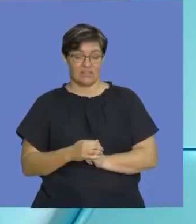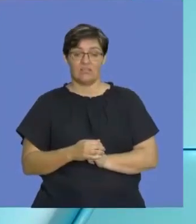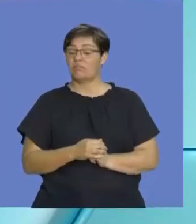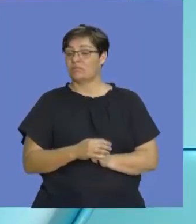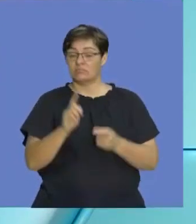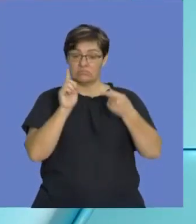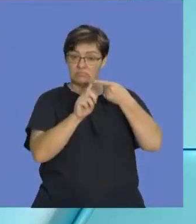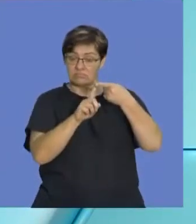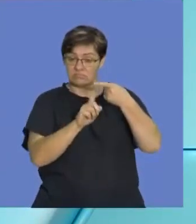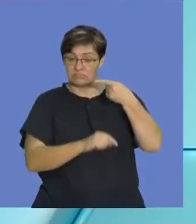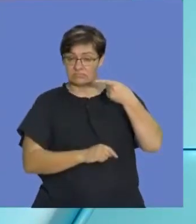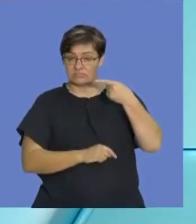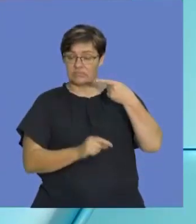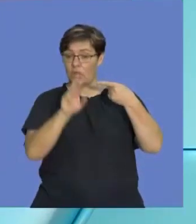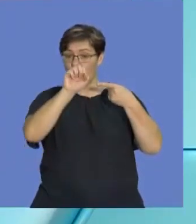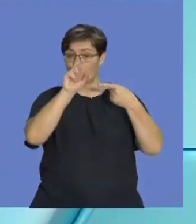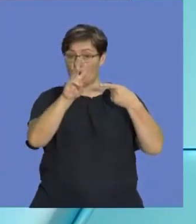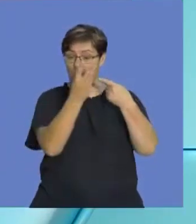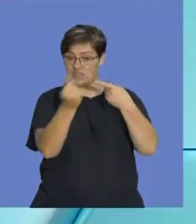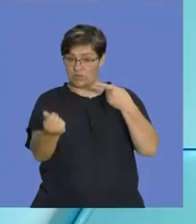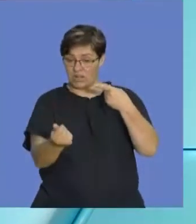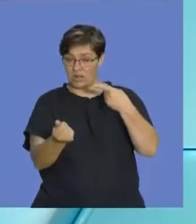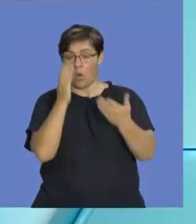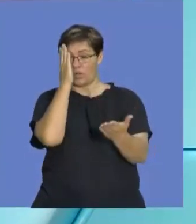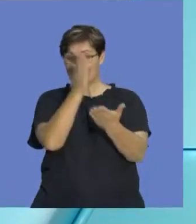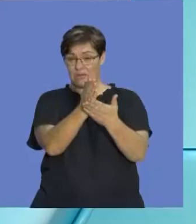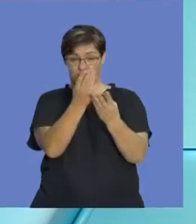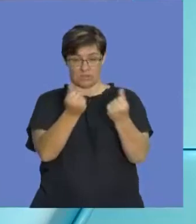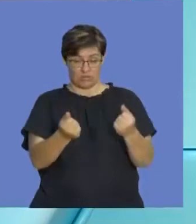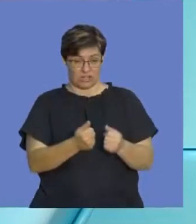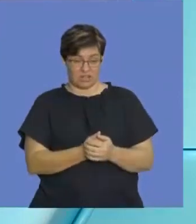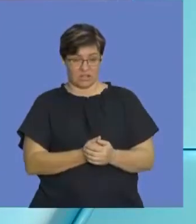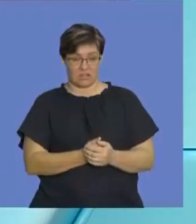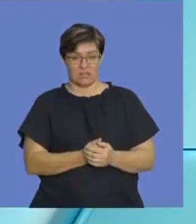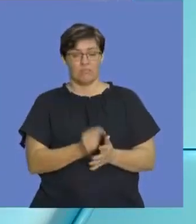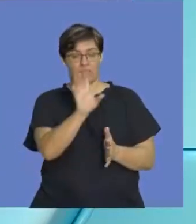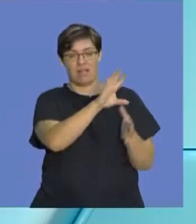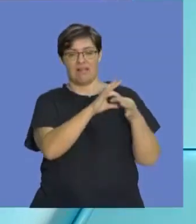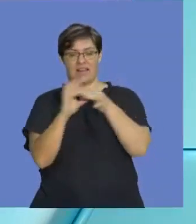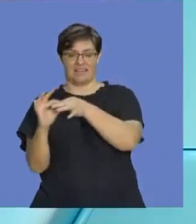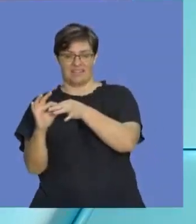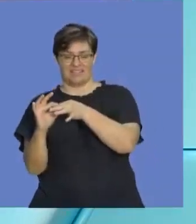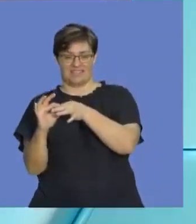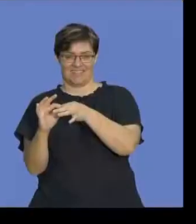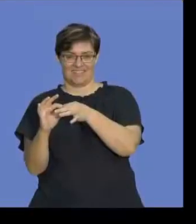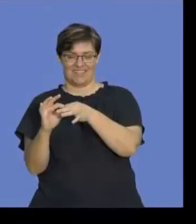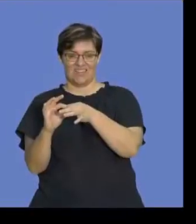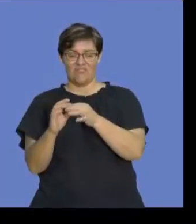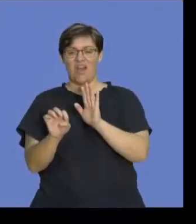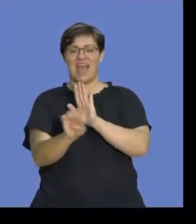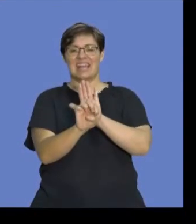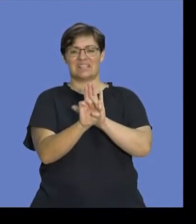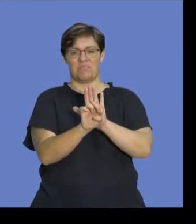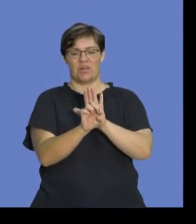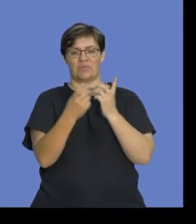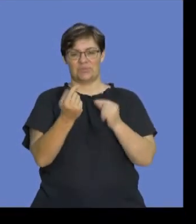my cost components? Number 1, raw materials or direct materials. Now, this one I'm going to link exactly